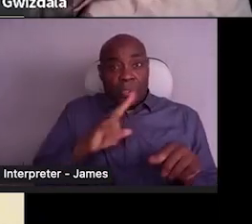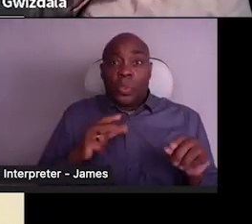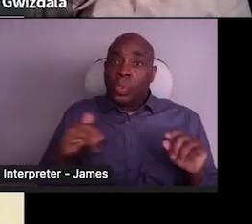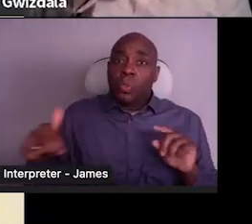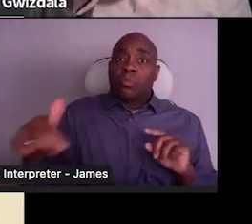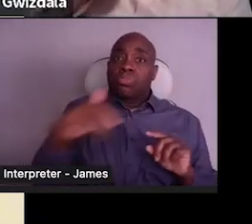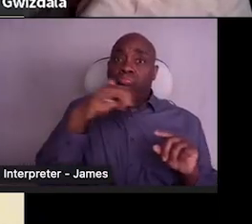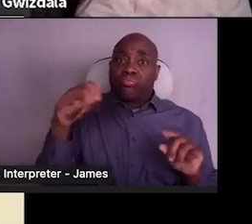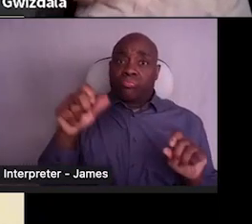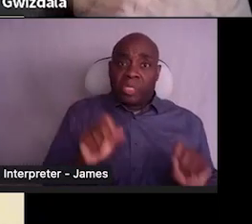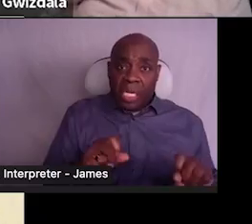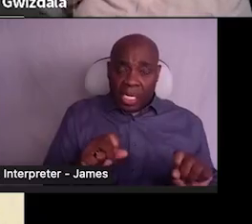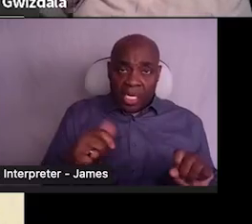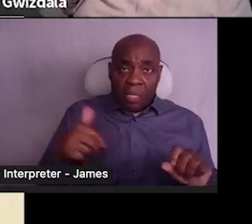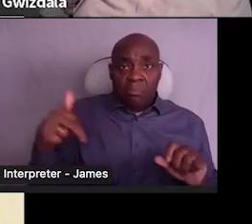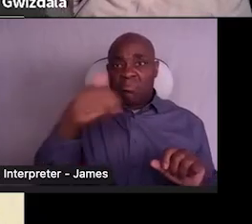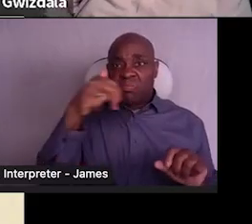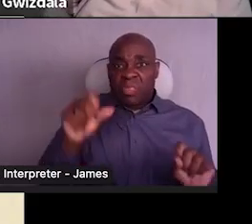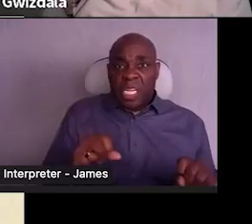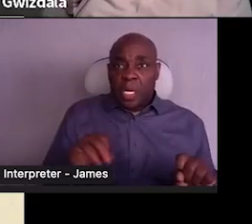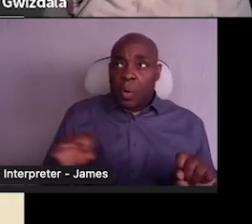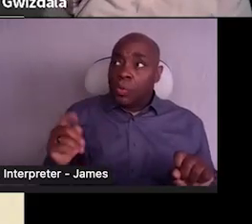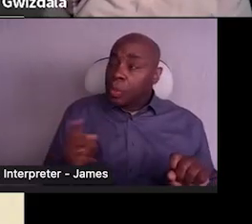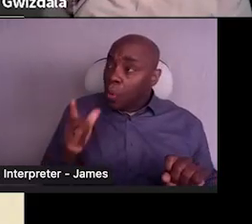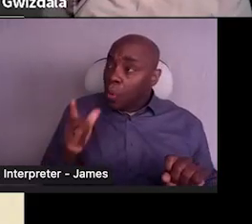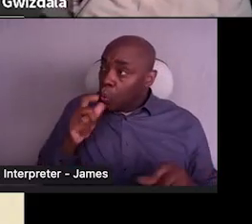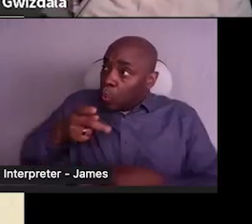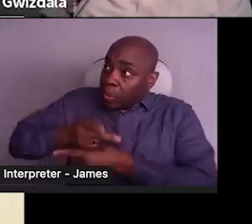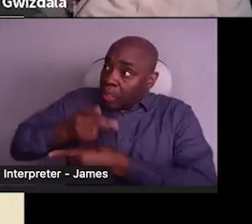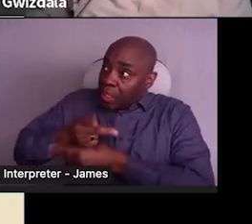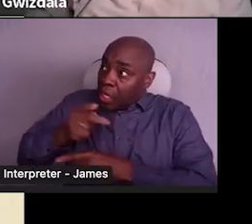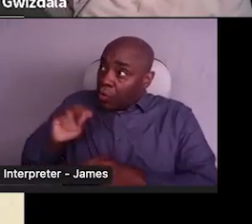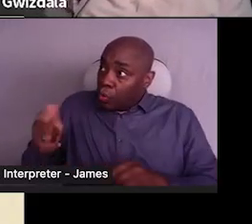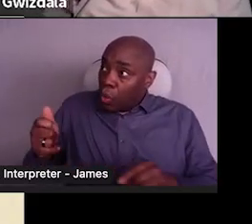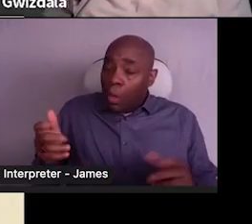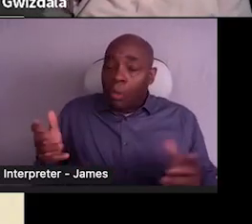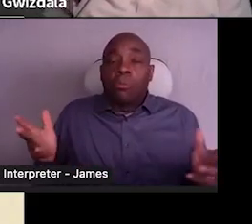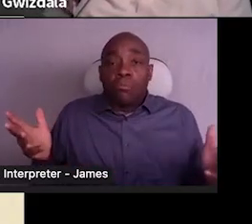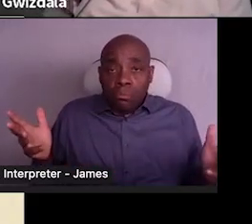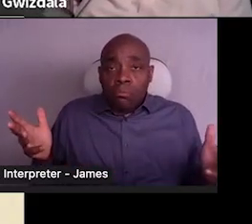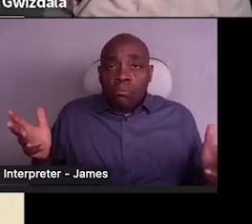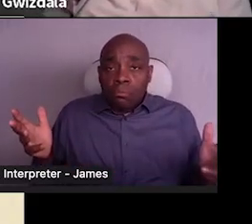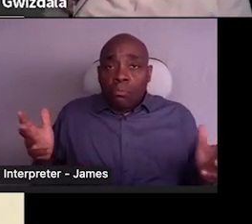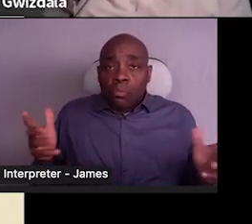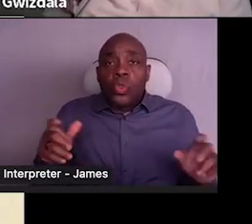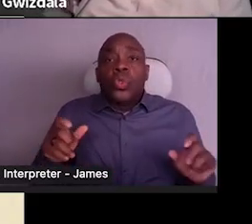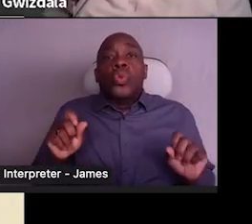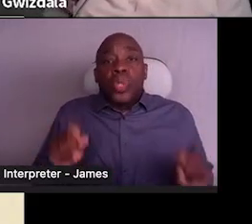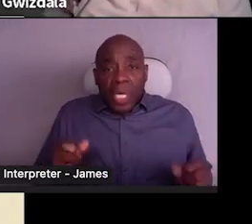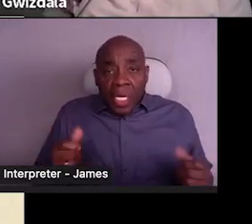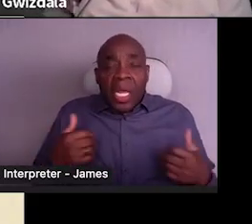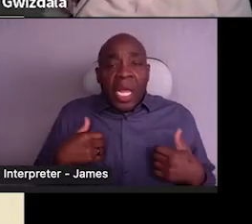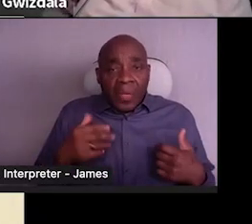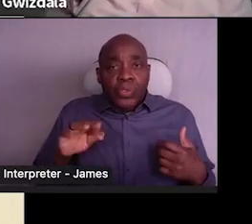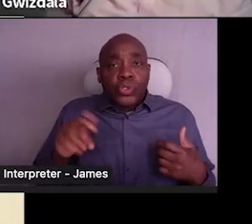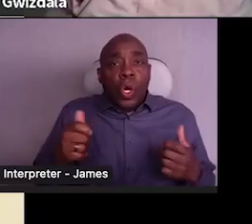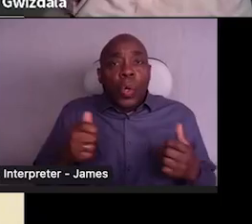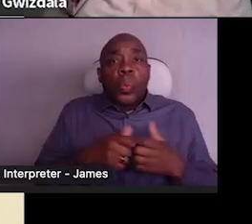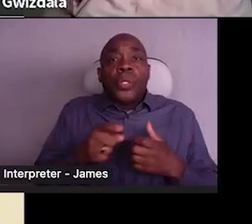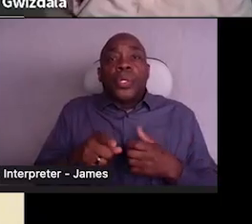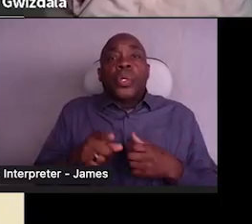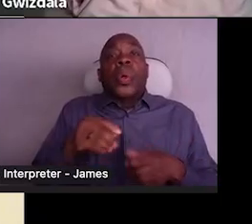then you are allowed to have your dog in a healthcare facility, even if you're an inpatient, in an